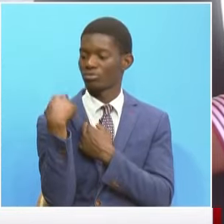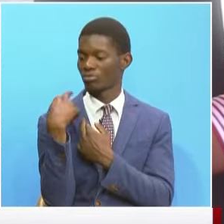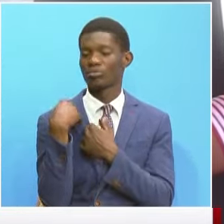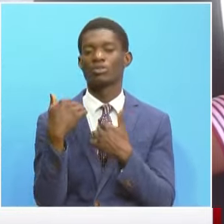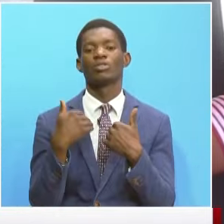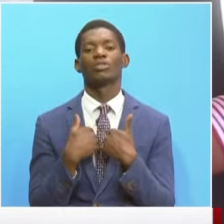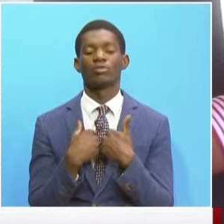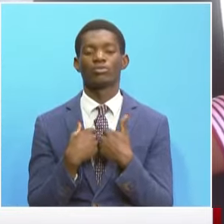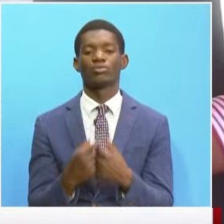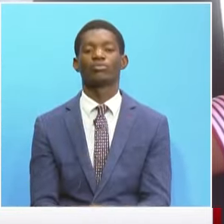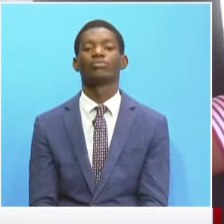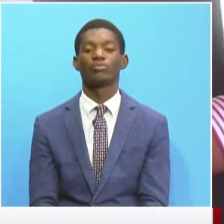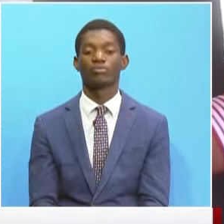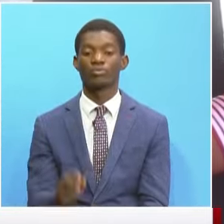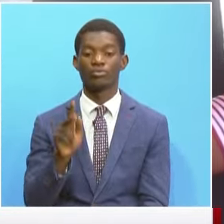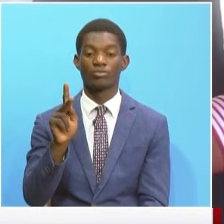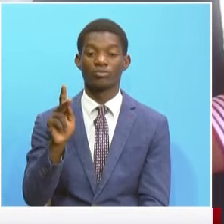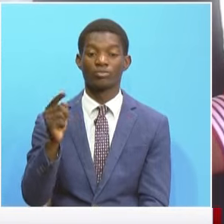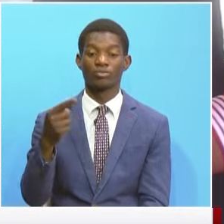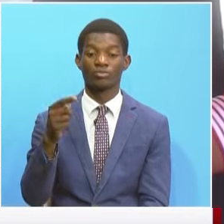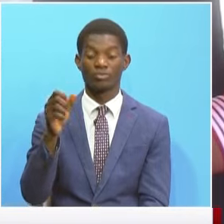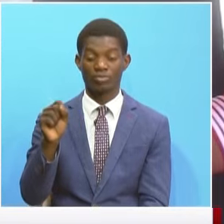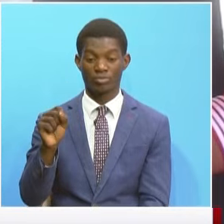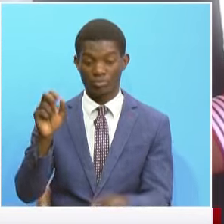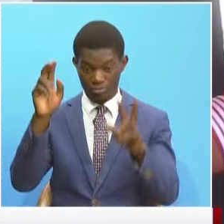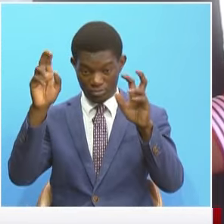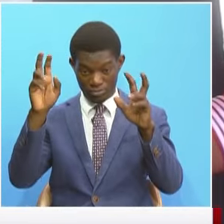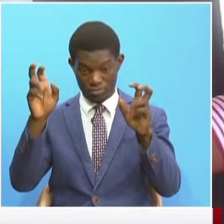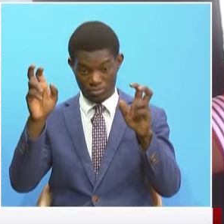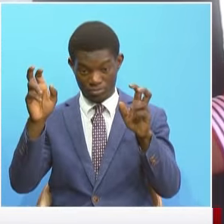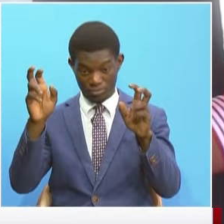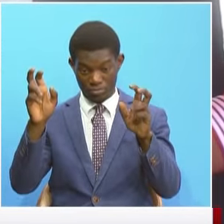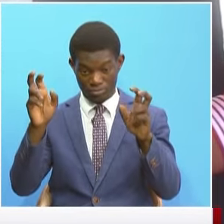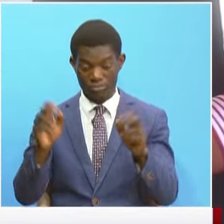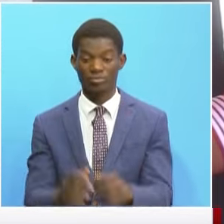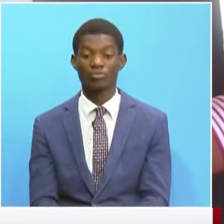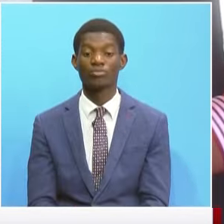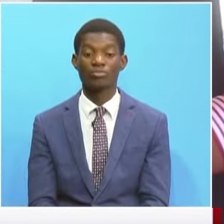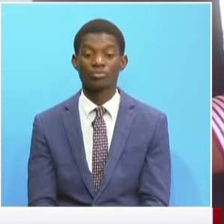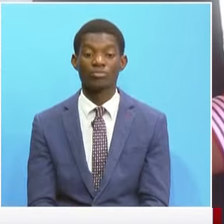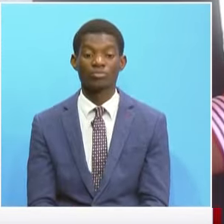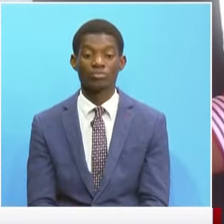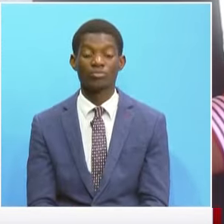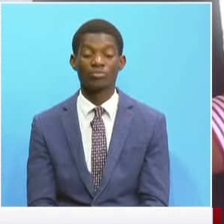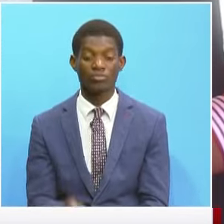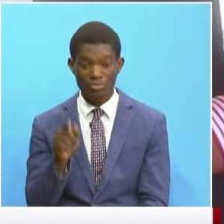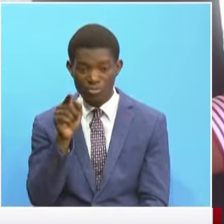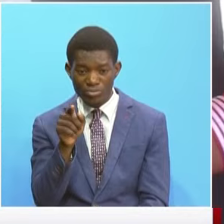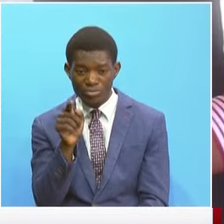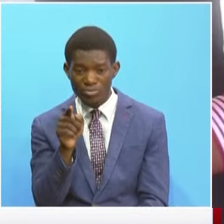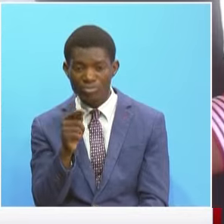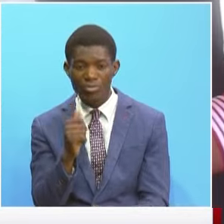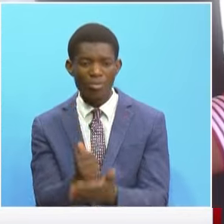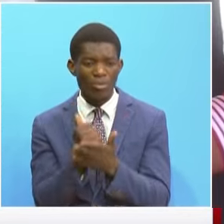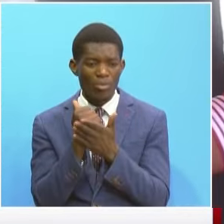year's theme for the KGS Symposium in Shangombo is special and touching. It brings out the approach